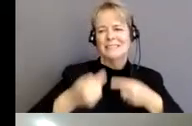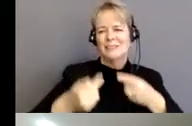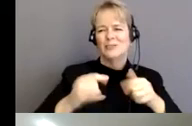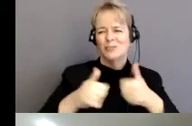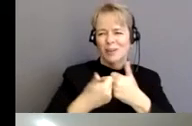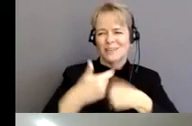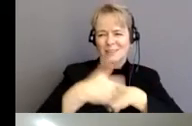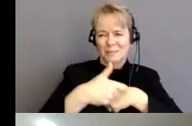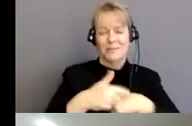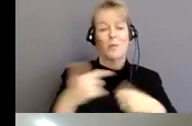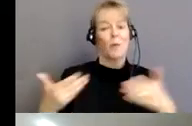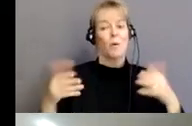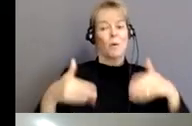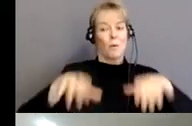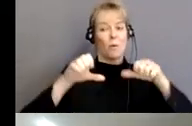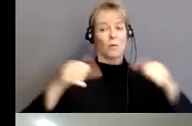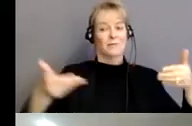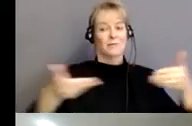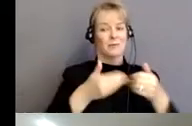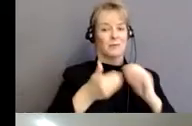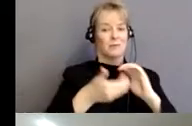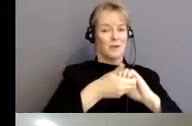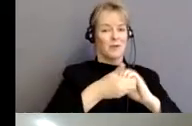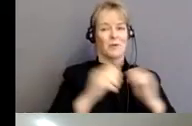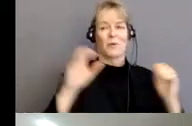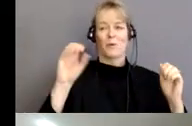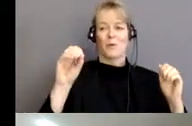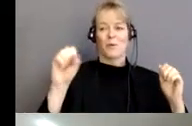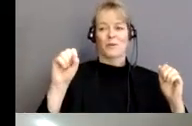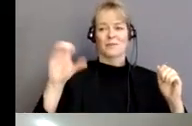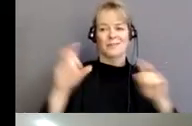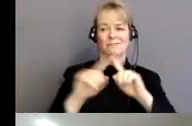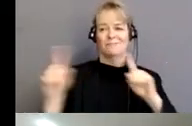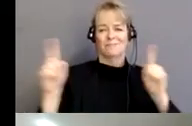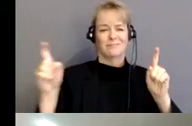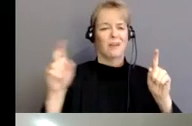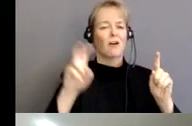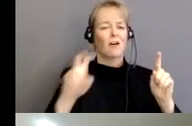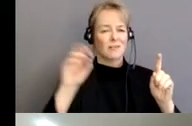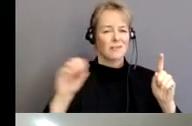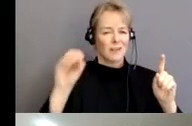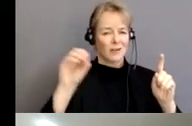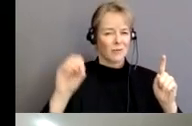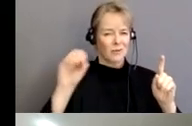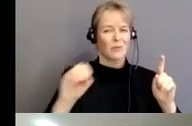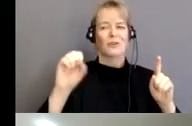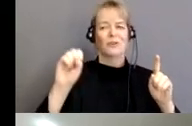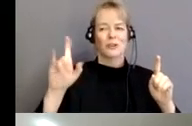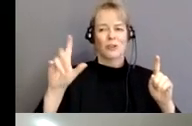Securities Commission, and we're pleased to partner with them. We've done previous webinars in March together,